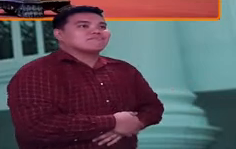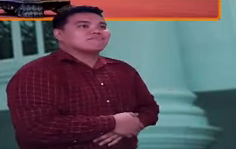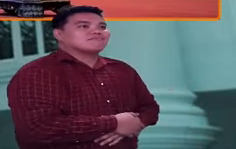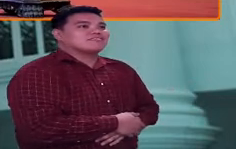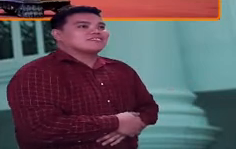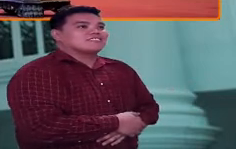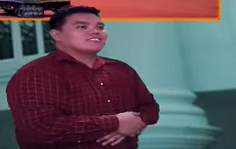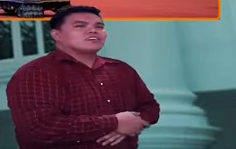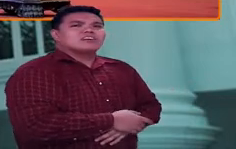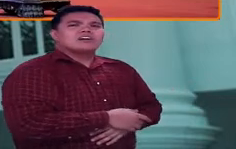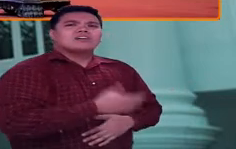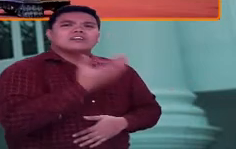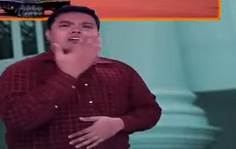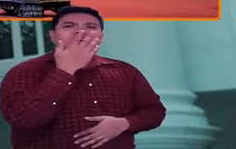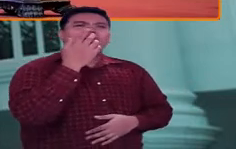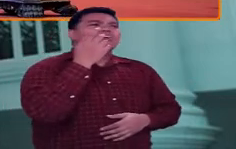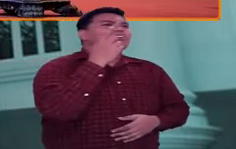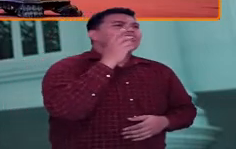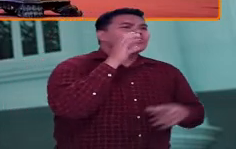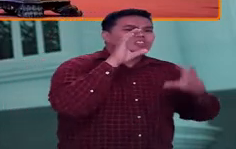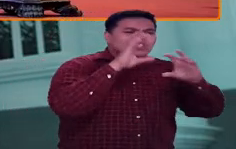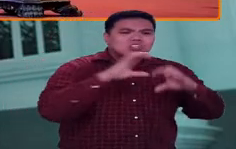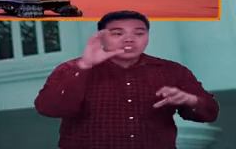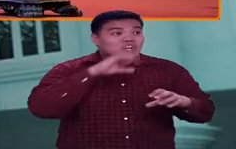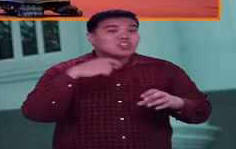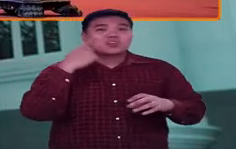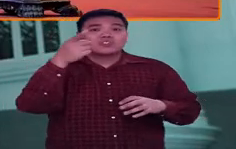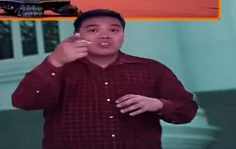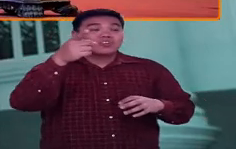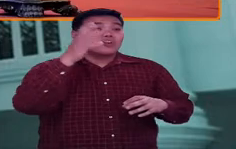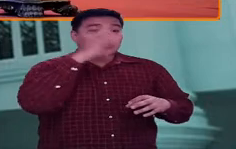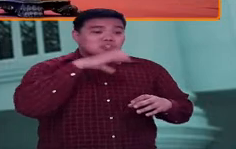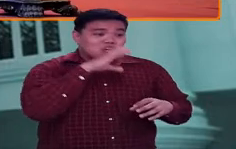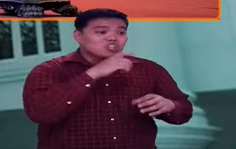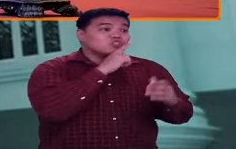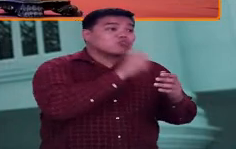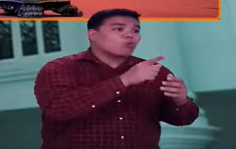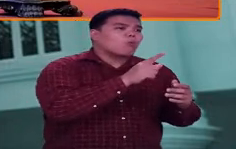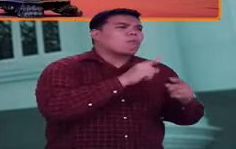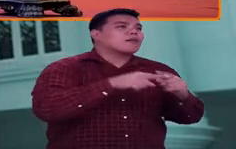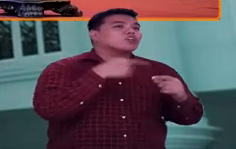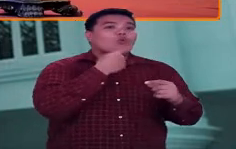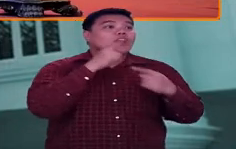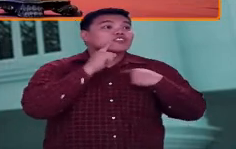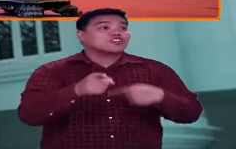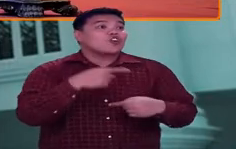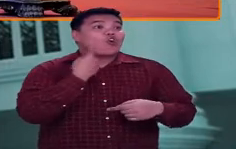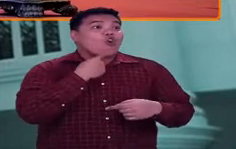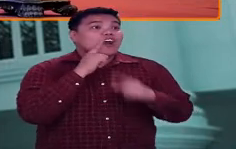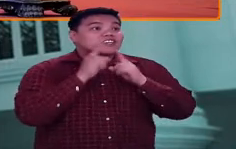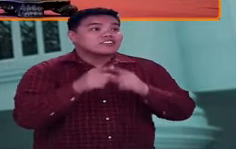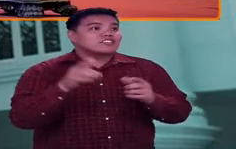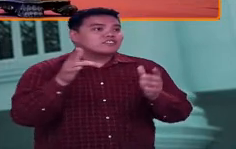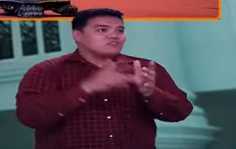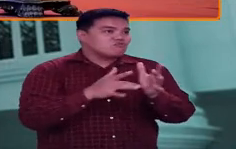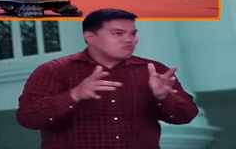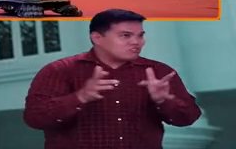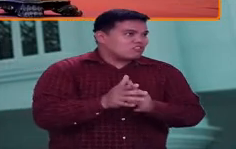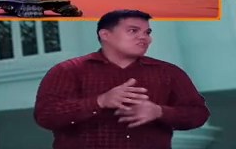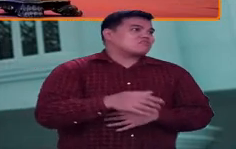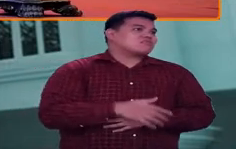What they're searching for can only be found in who? Jesus Christ. Jesus Christ.